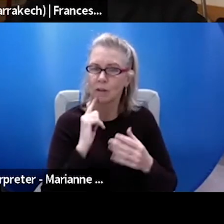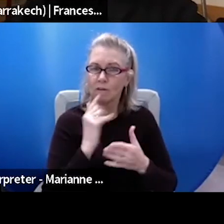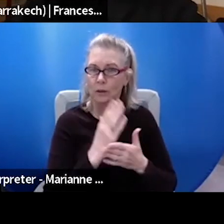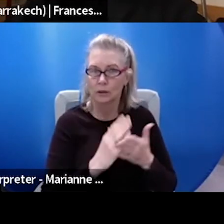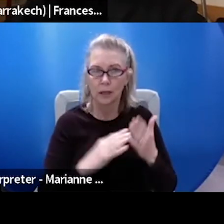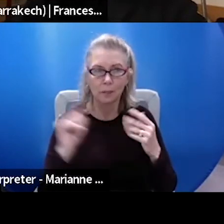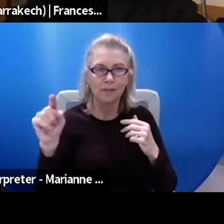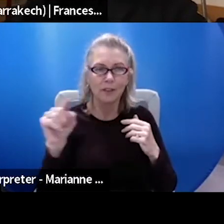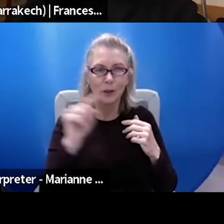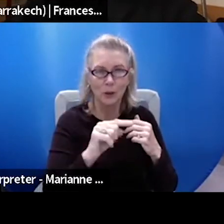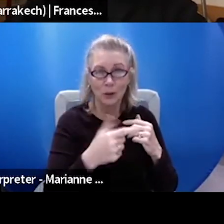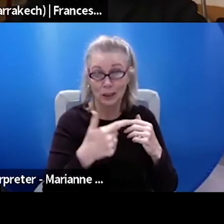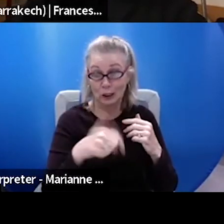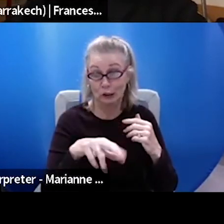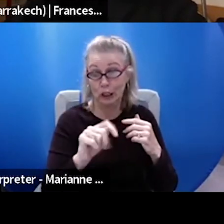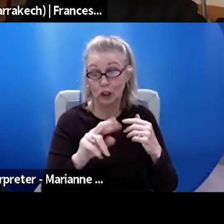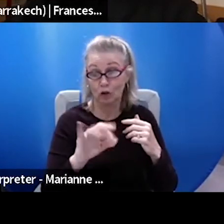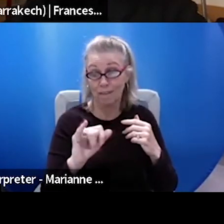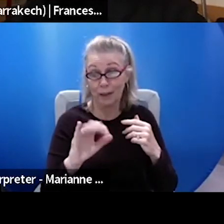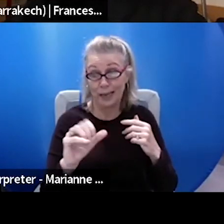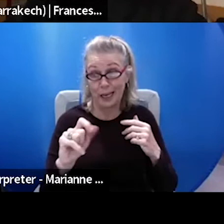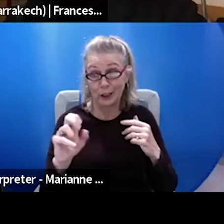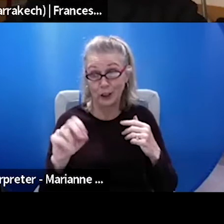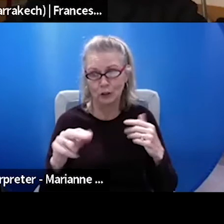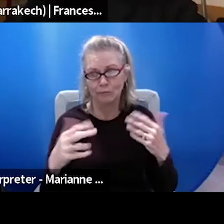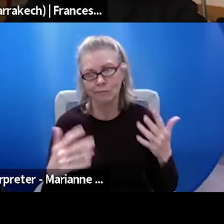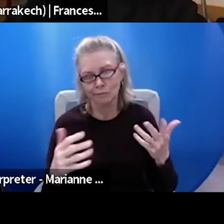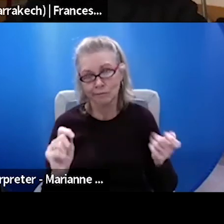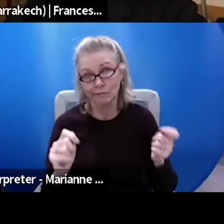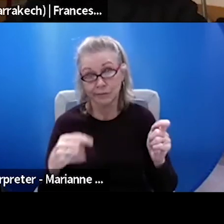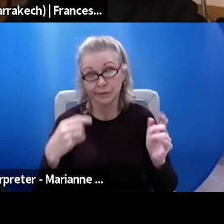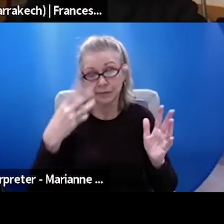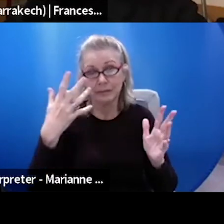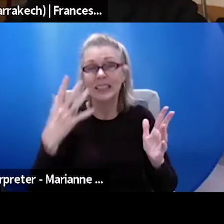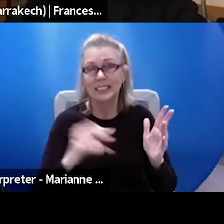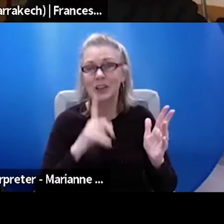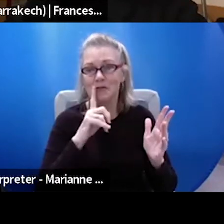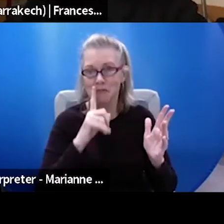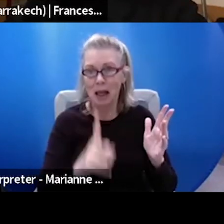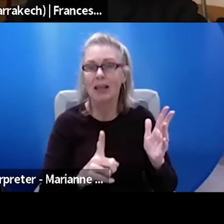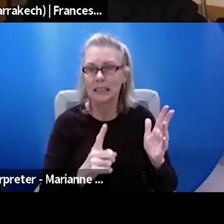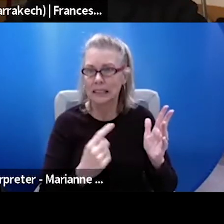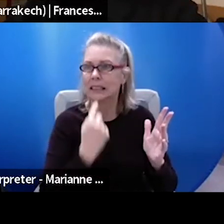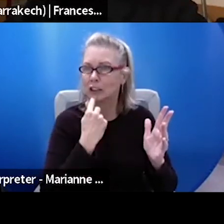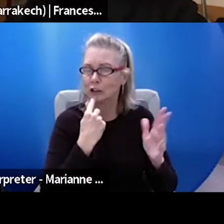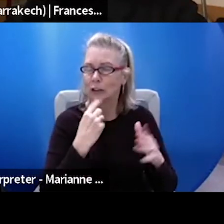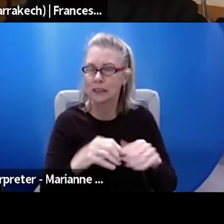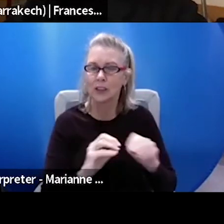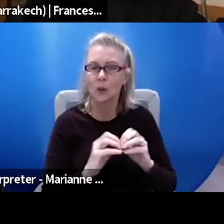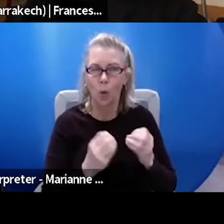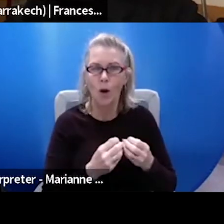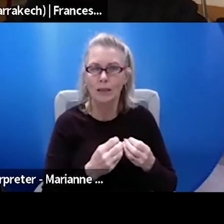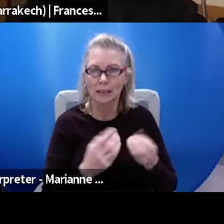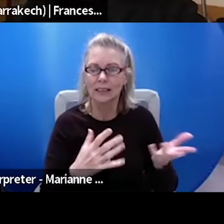all, gentrification is really serious to the area in which your organization exists. And so how are you through